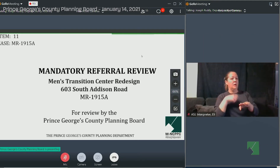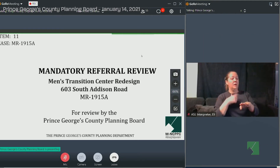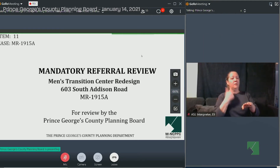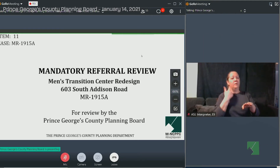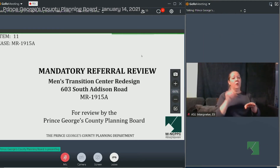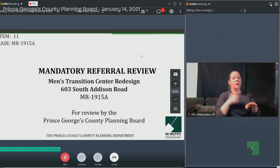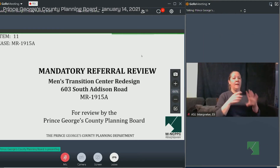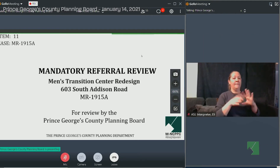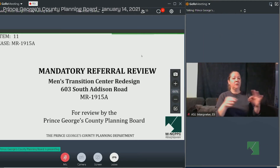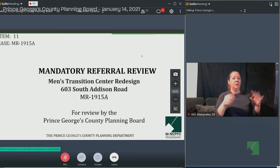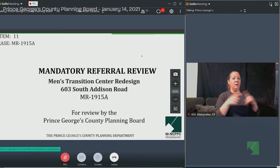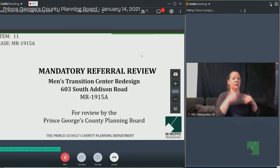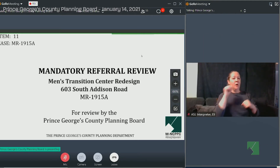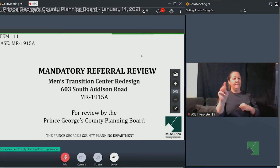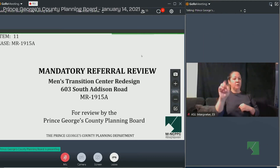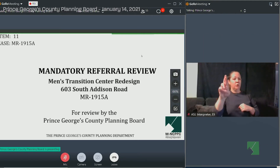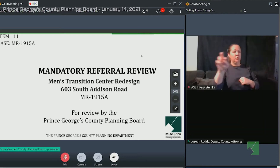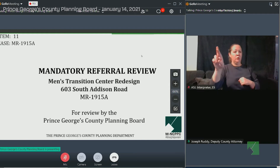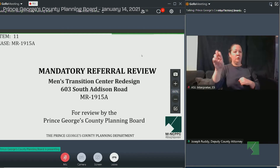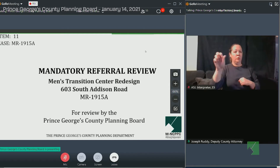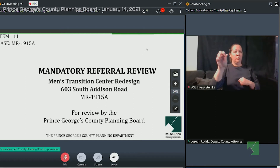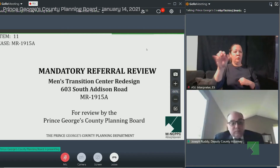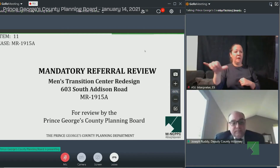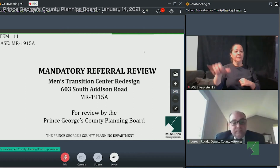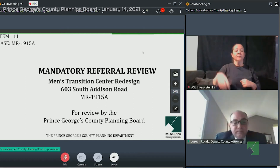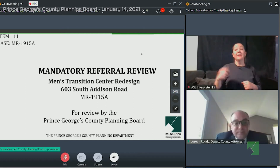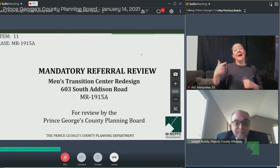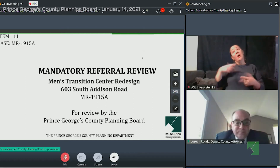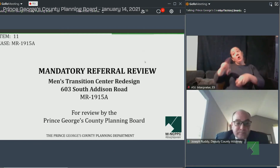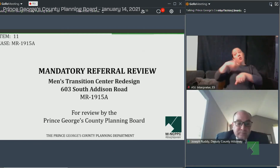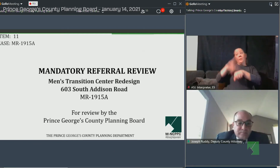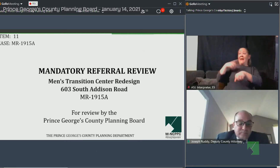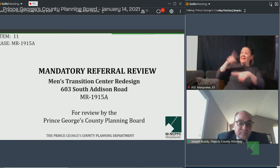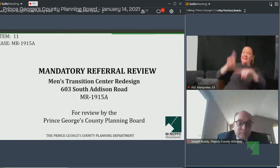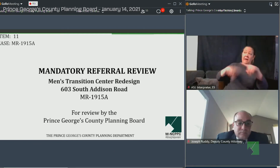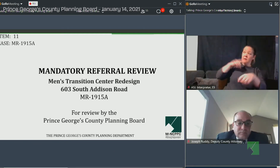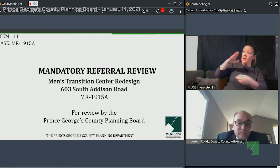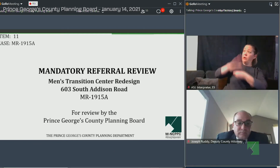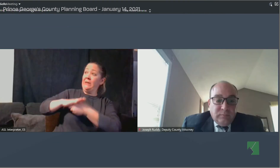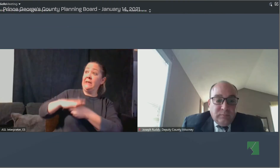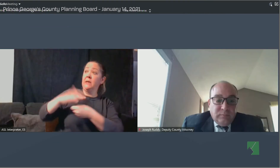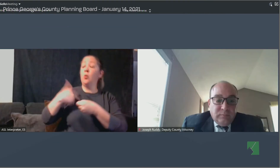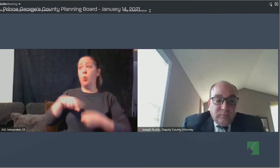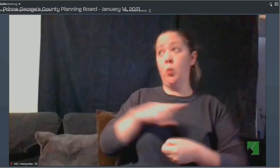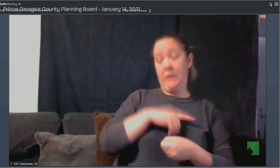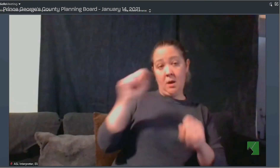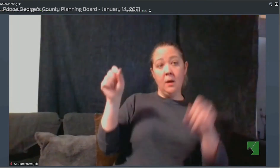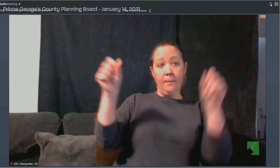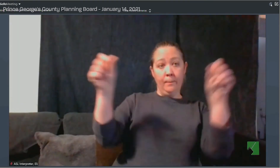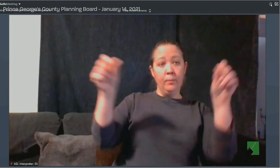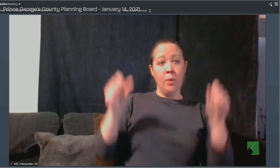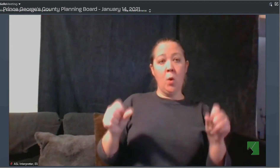normally I can't guarantee that. We can try and we can post it on our but we